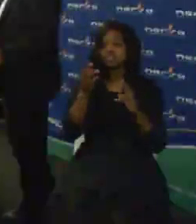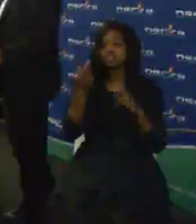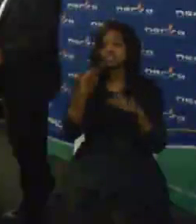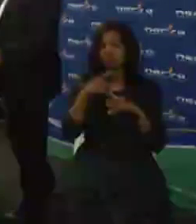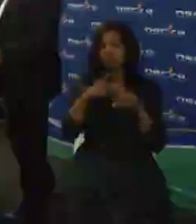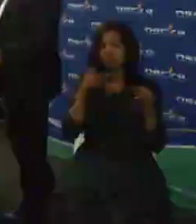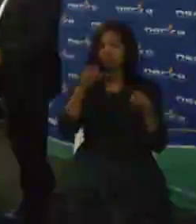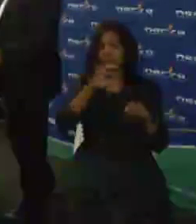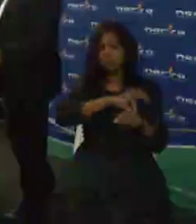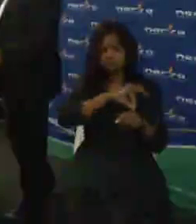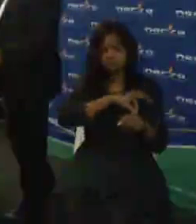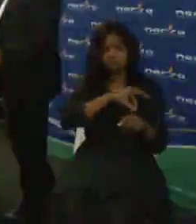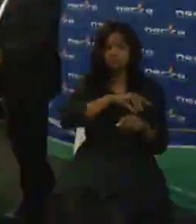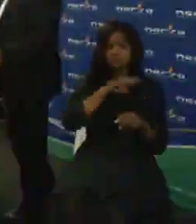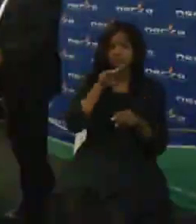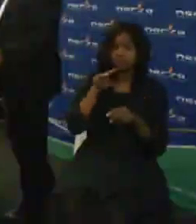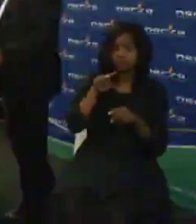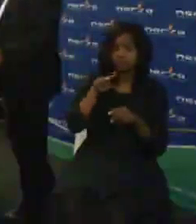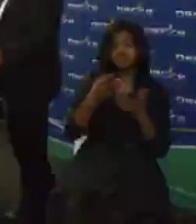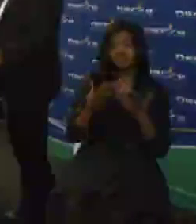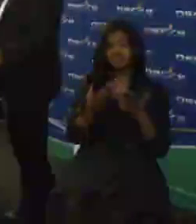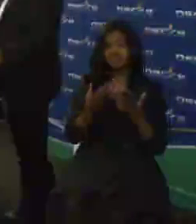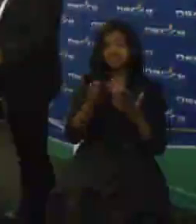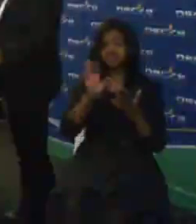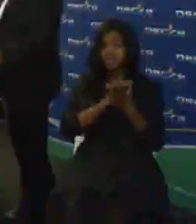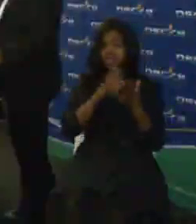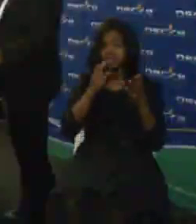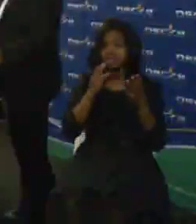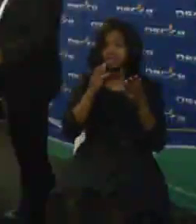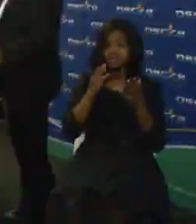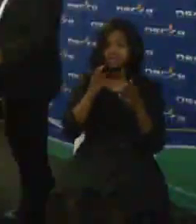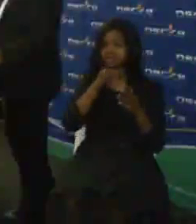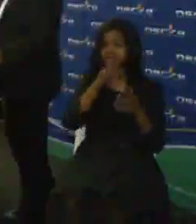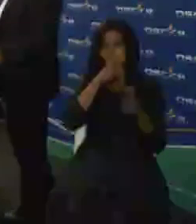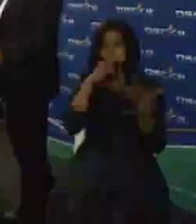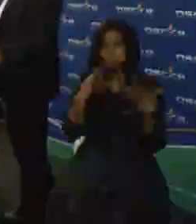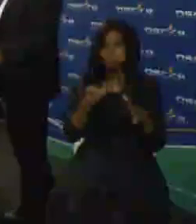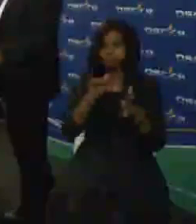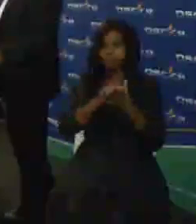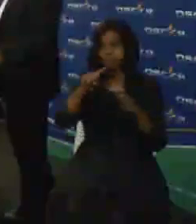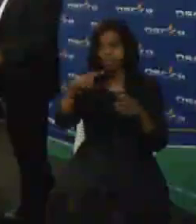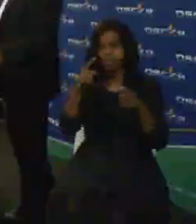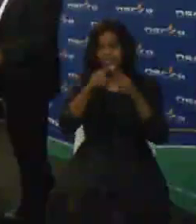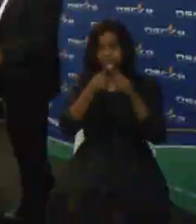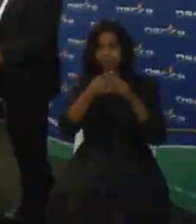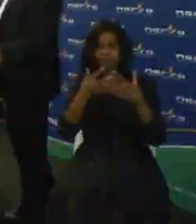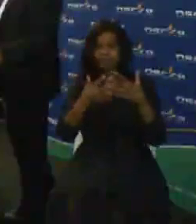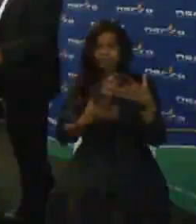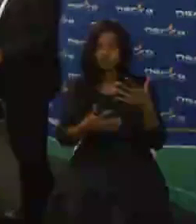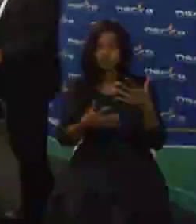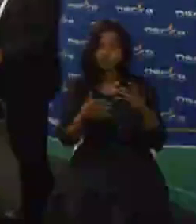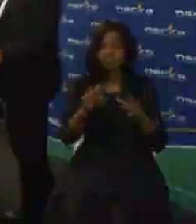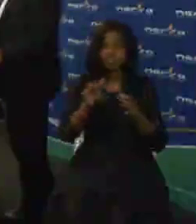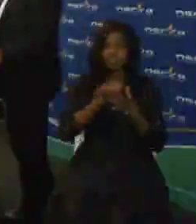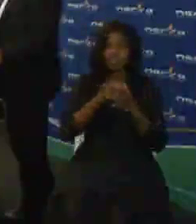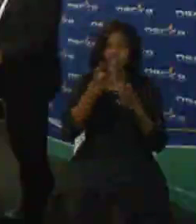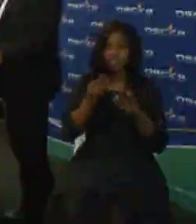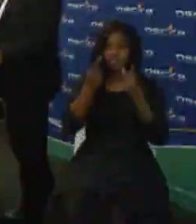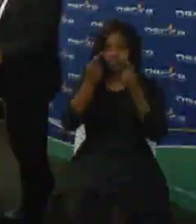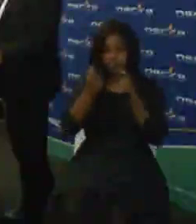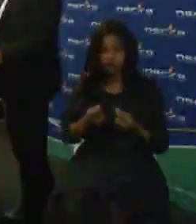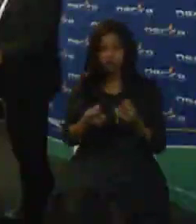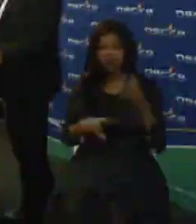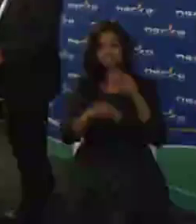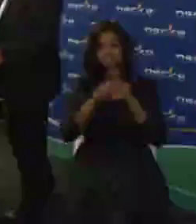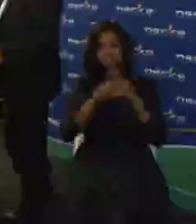a revenue variance perspective. Obviously, then the other items are the ones that have a cost attached